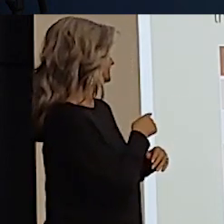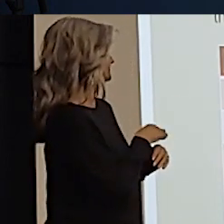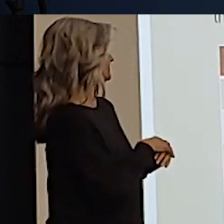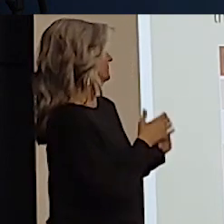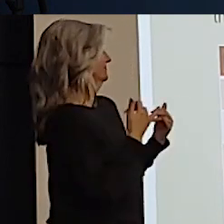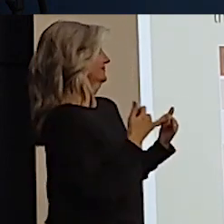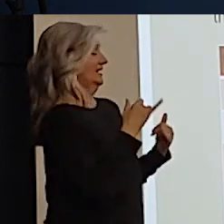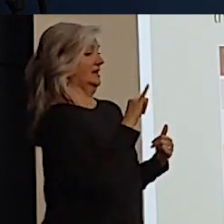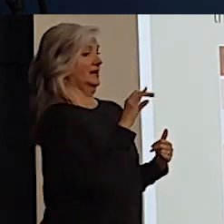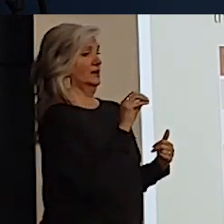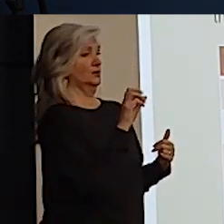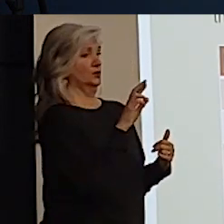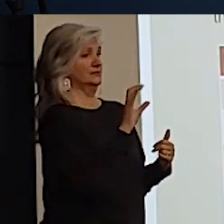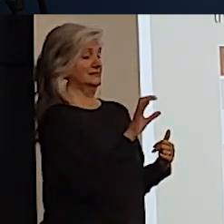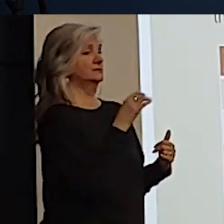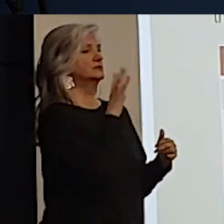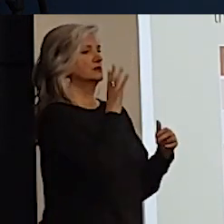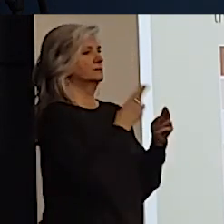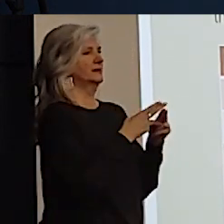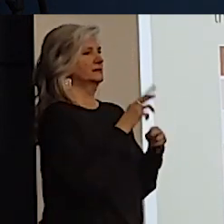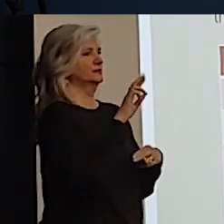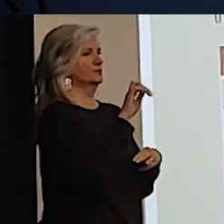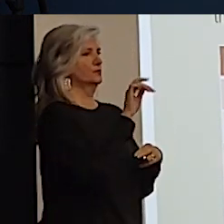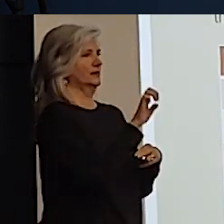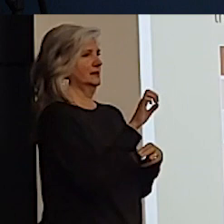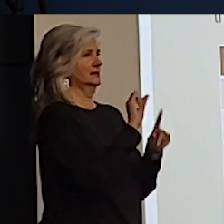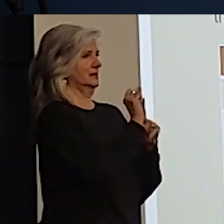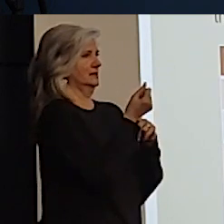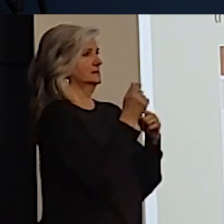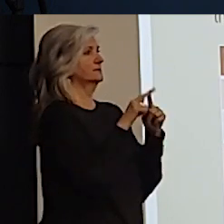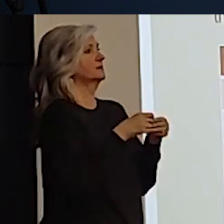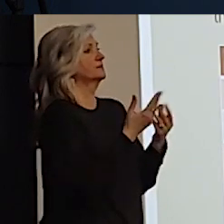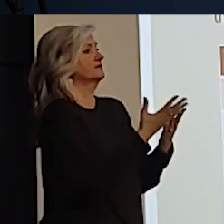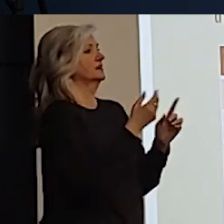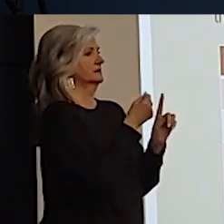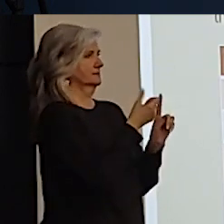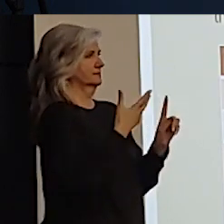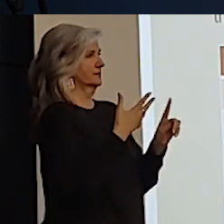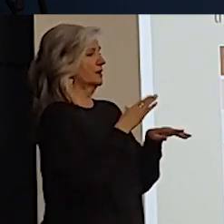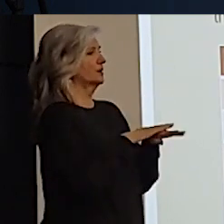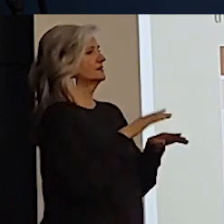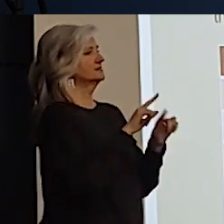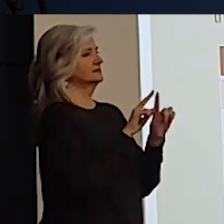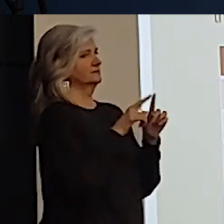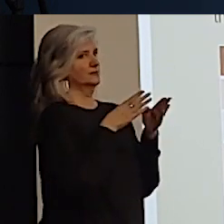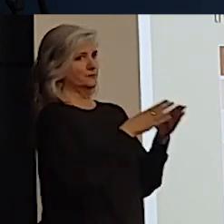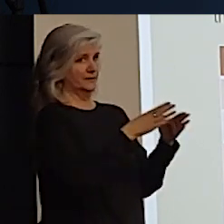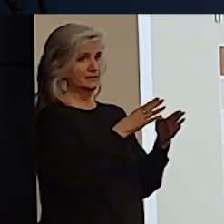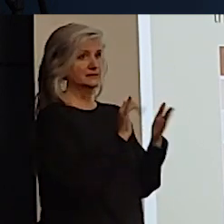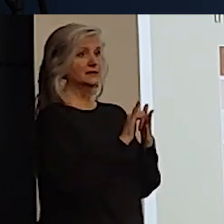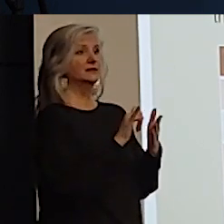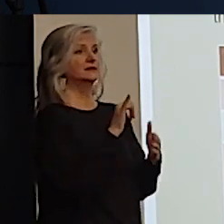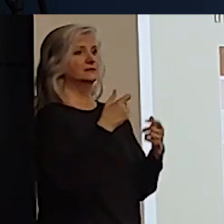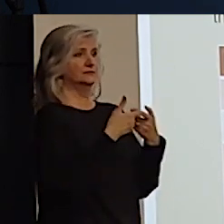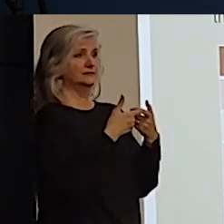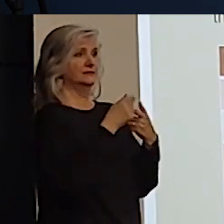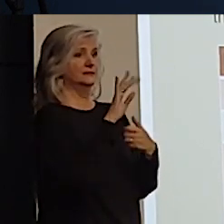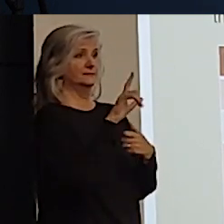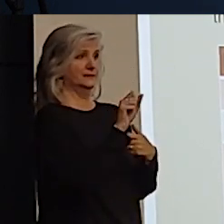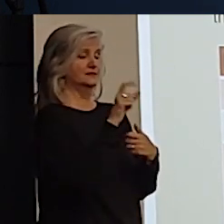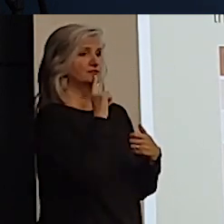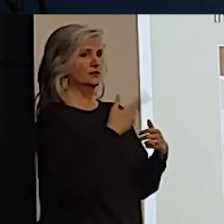at the IORC, we're talking about the rate case, but just want to provide a little bit of background on the different ways in which utility bills are